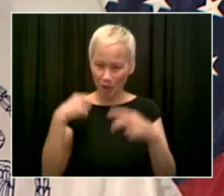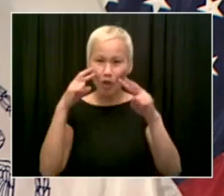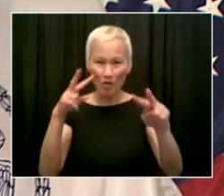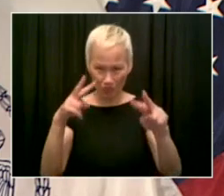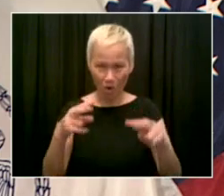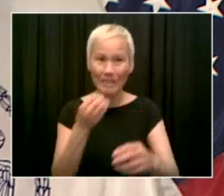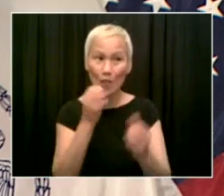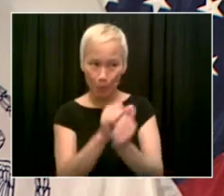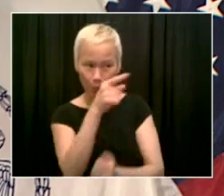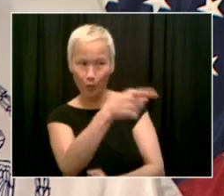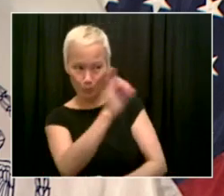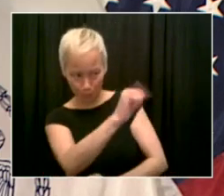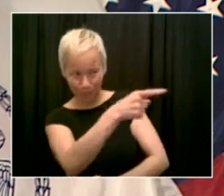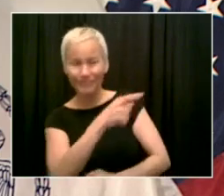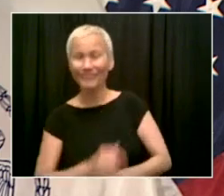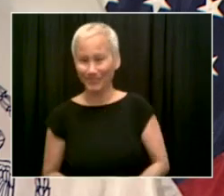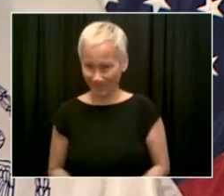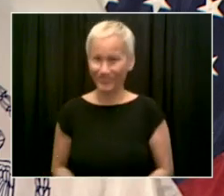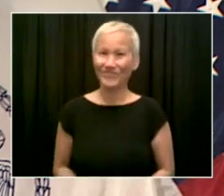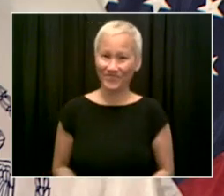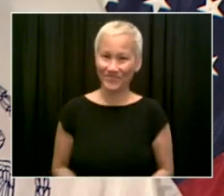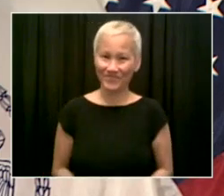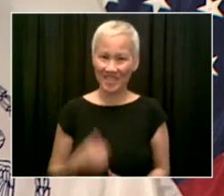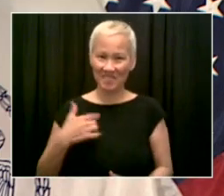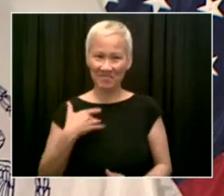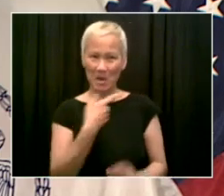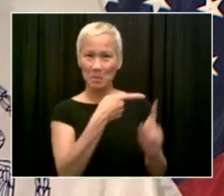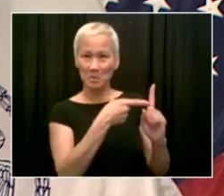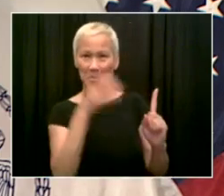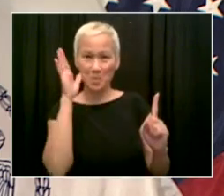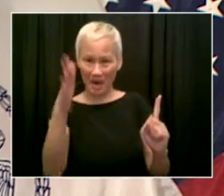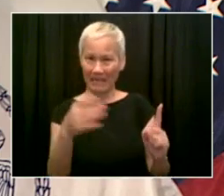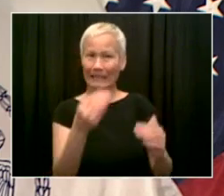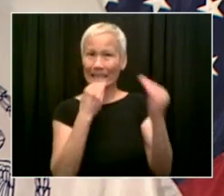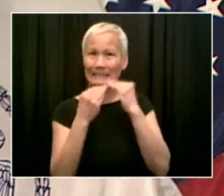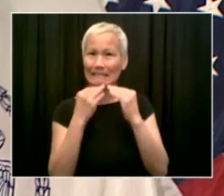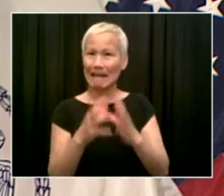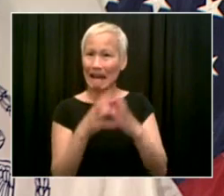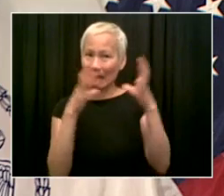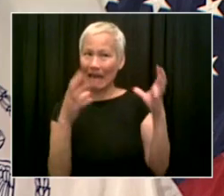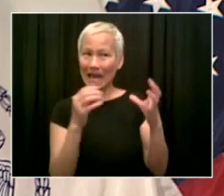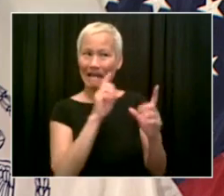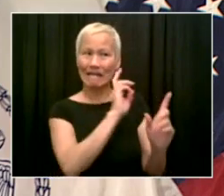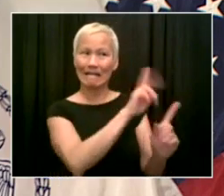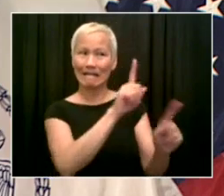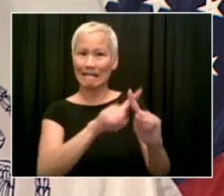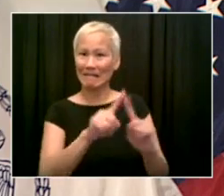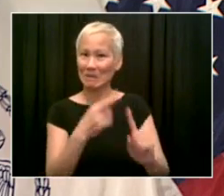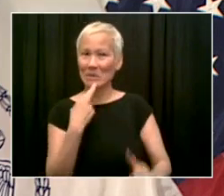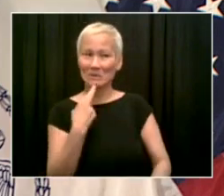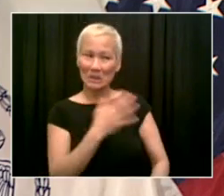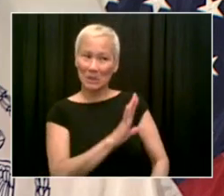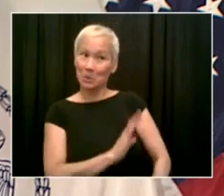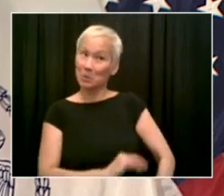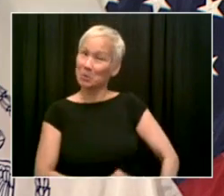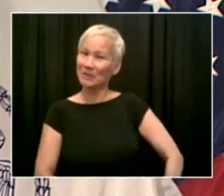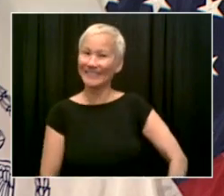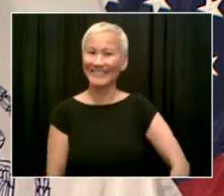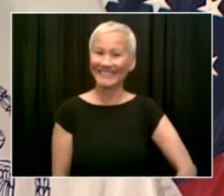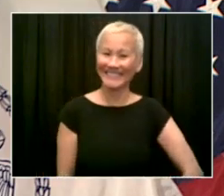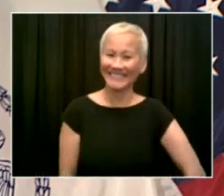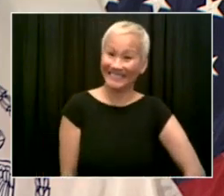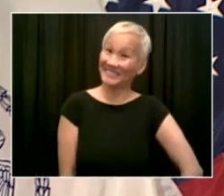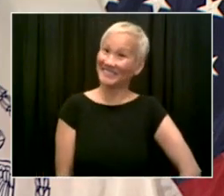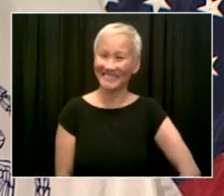doing a whole lot of dining out for the next few weeks and supporting your local businesses. Thank you very, very much. Thank you for supporting